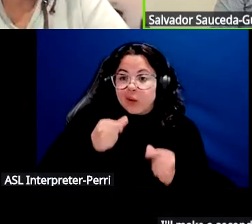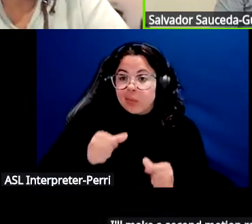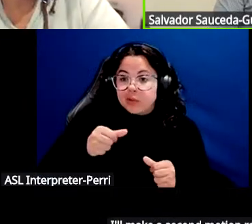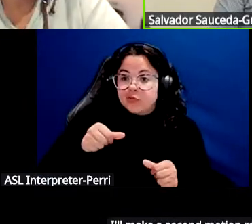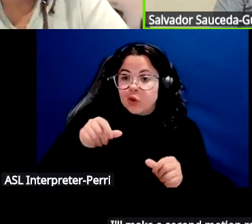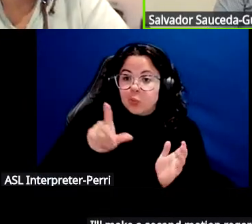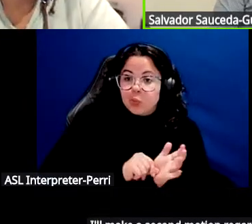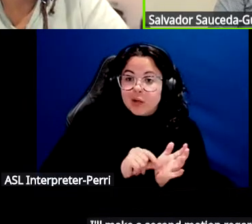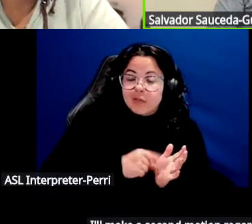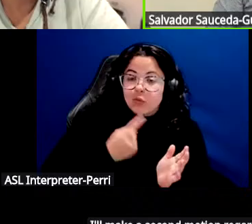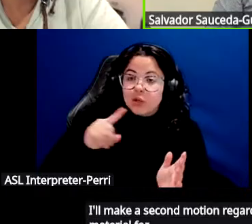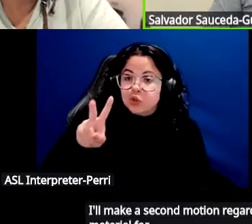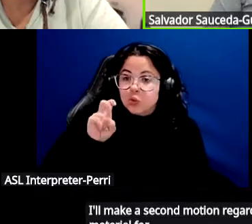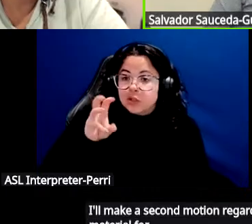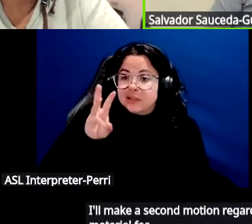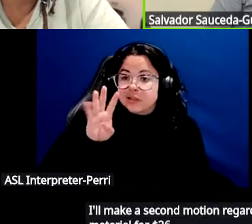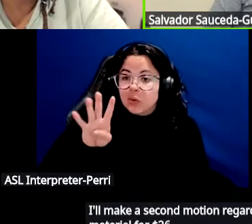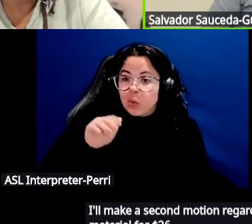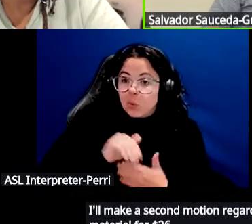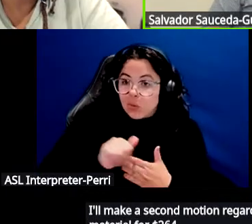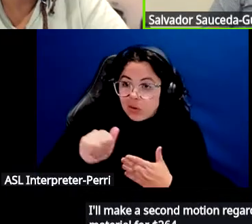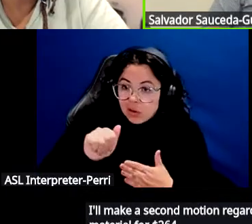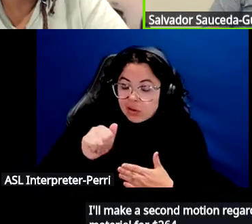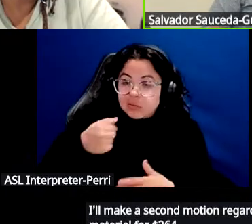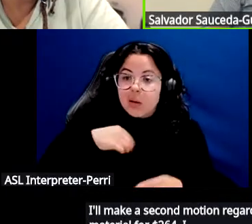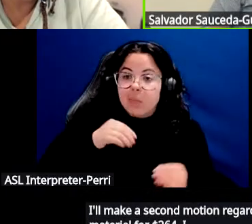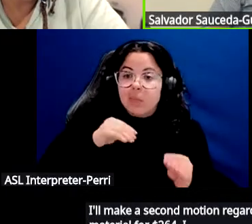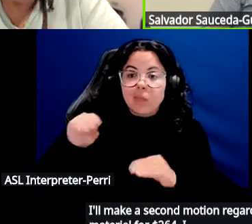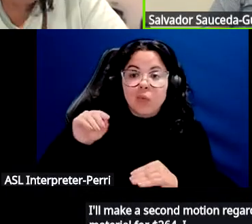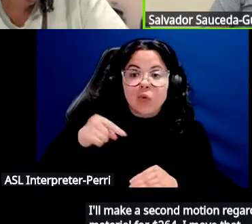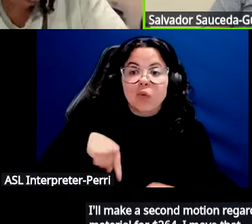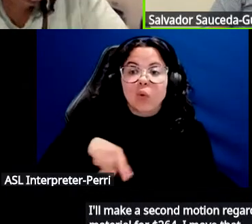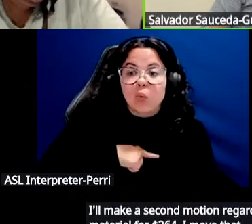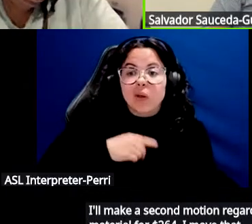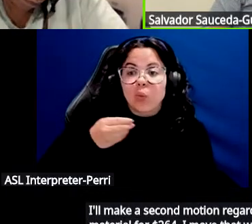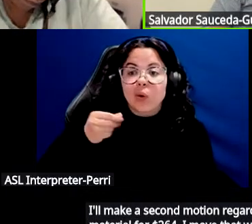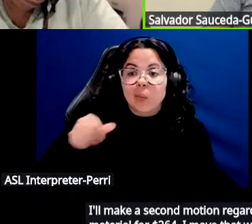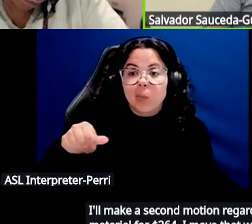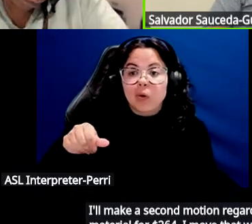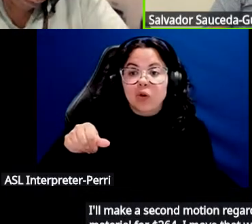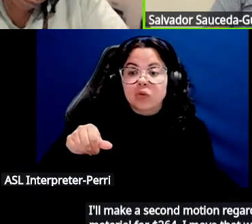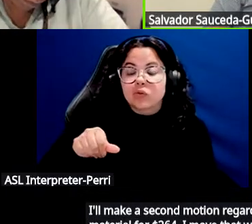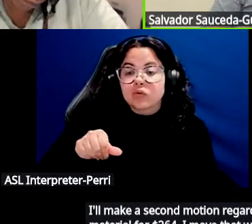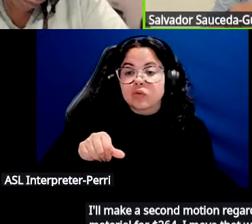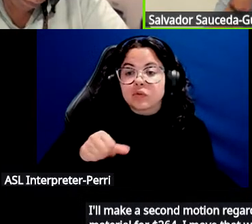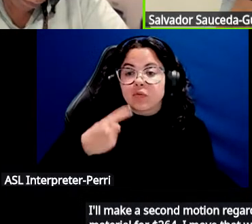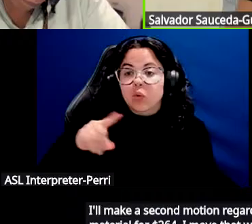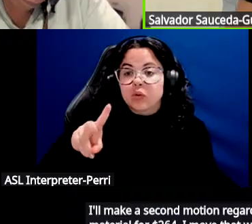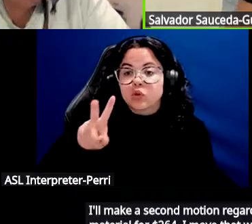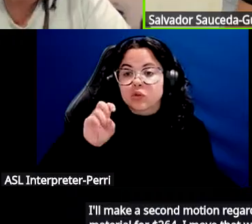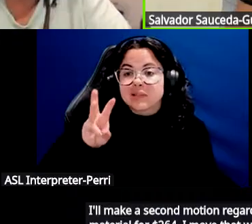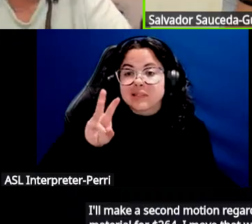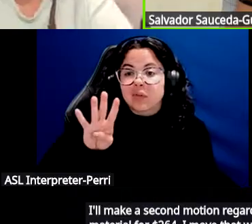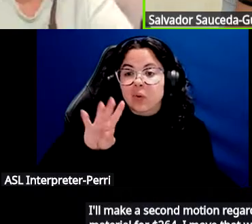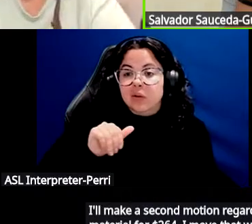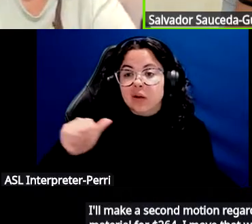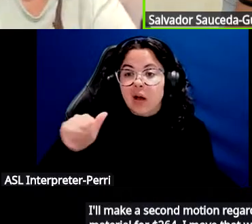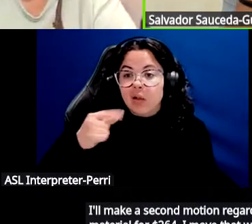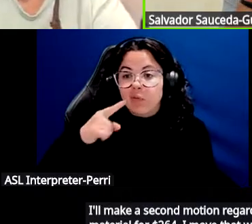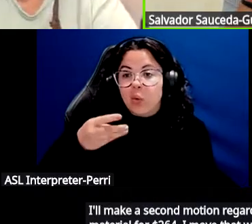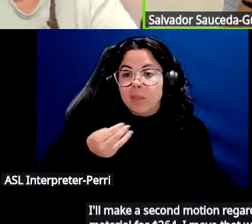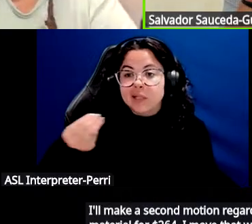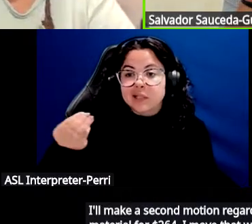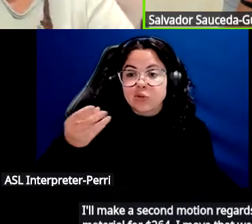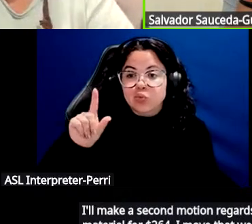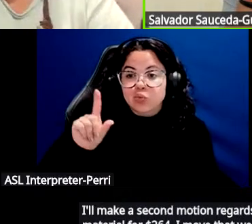material for $264. I move that we reimburse our historian for $264 for material